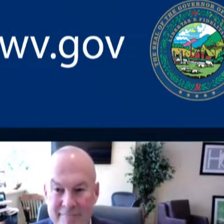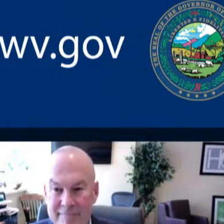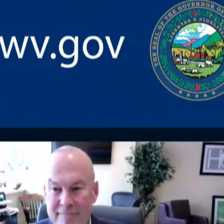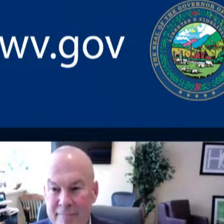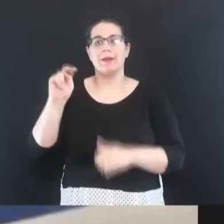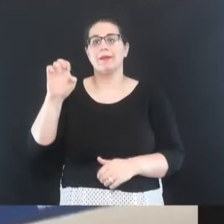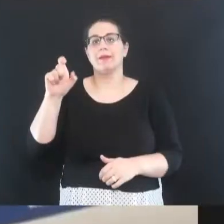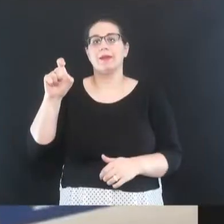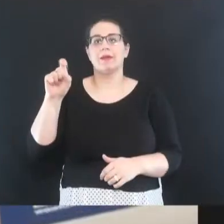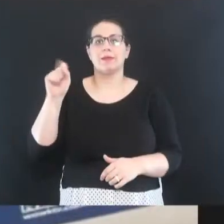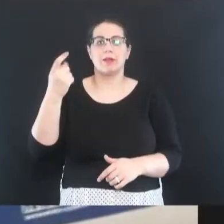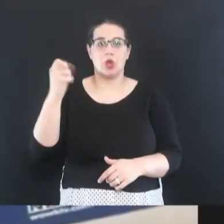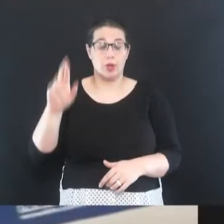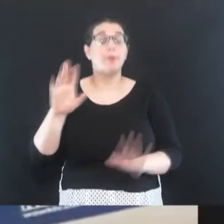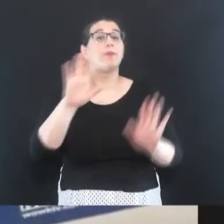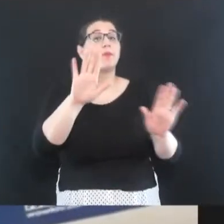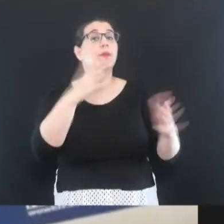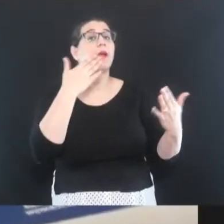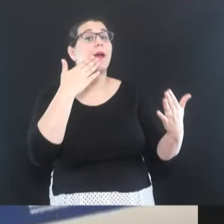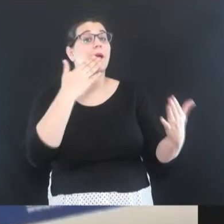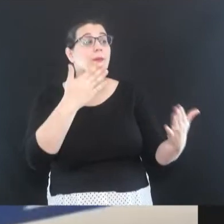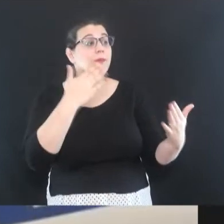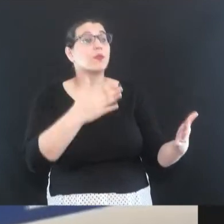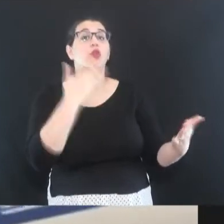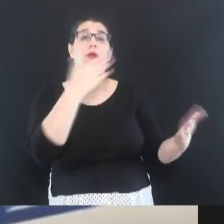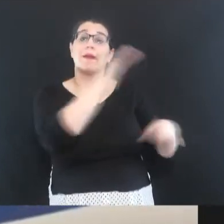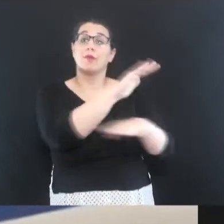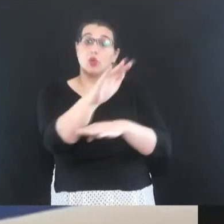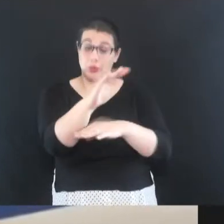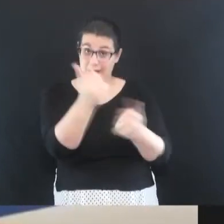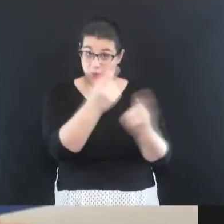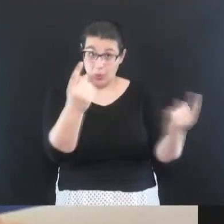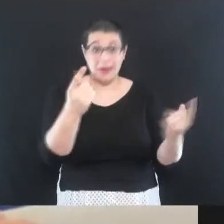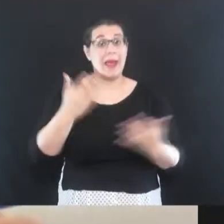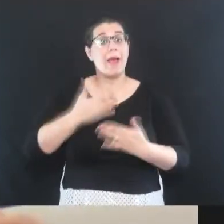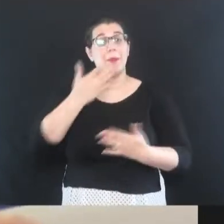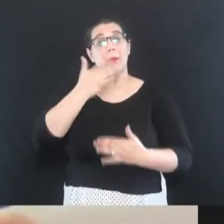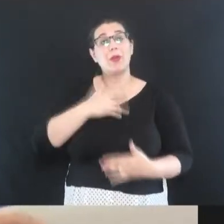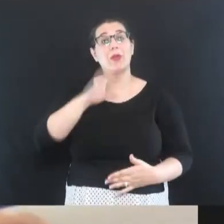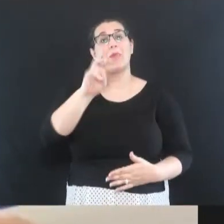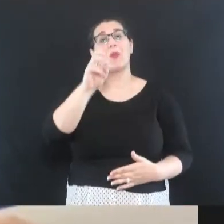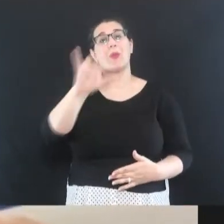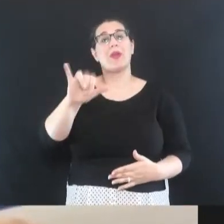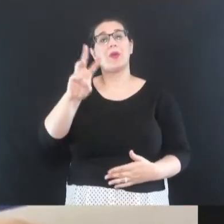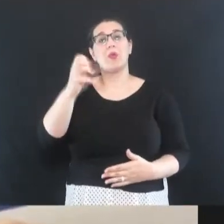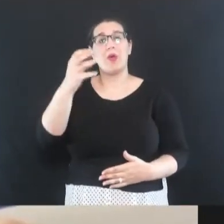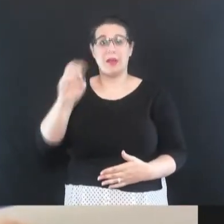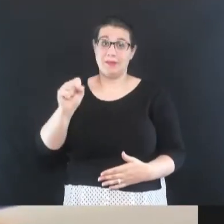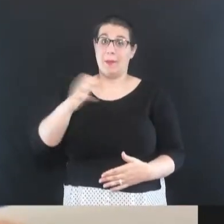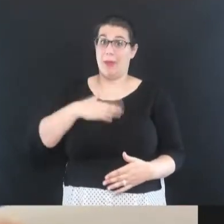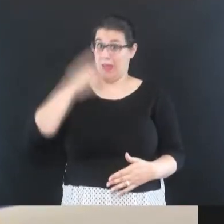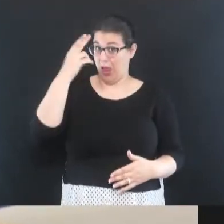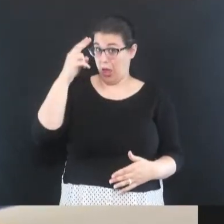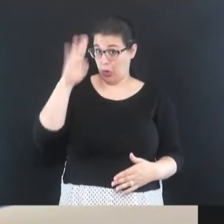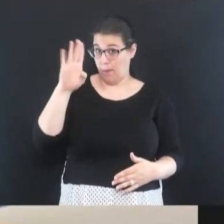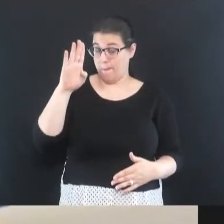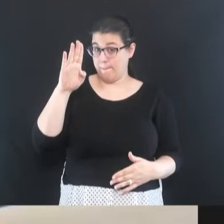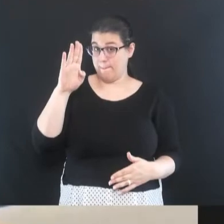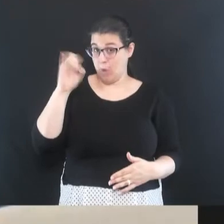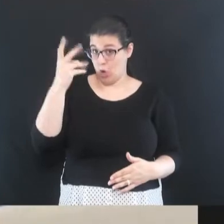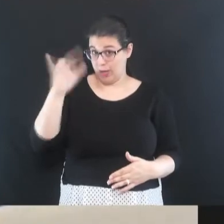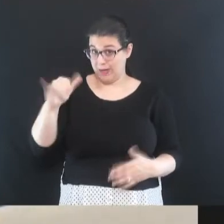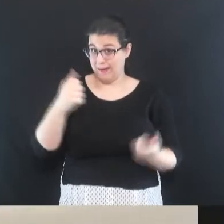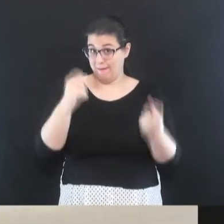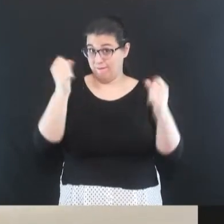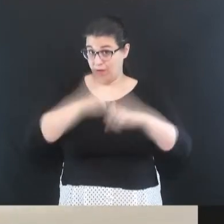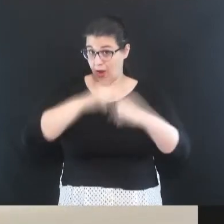back to the good afternoon, Governor and staff, and happy birthday, Woody Williams. My Uncle Barney fought with him at Iwo Jima in that famous